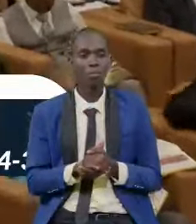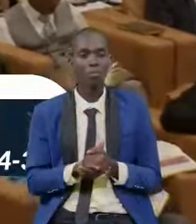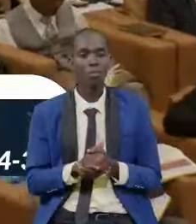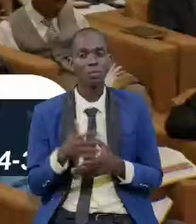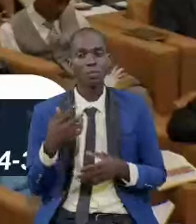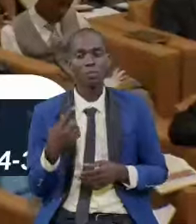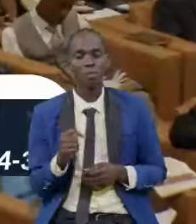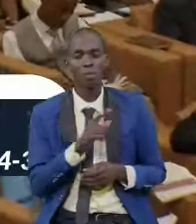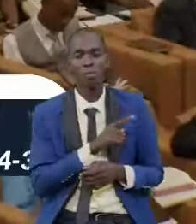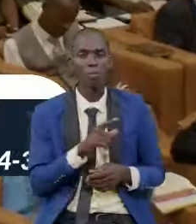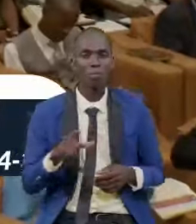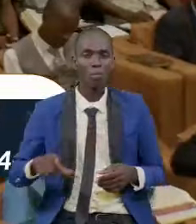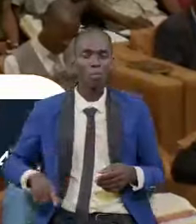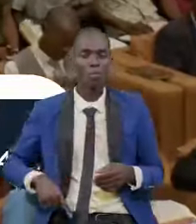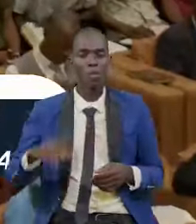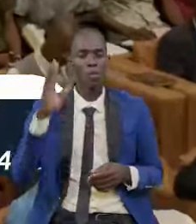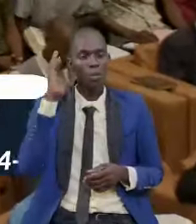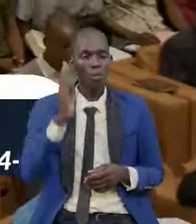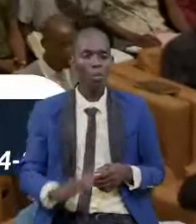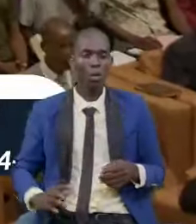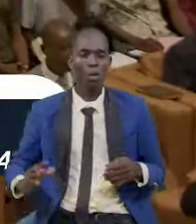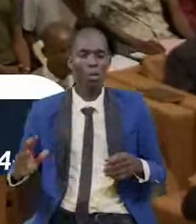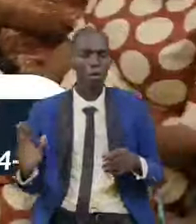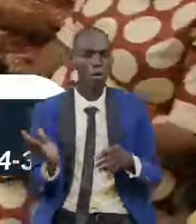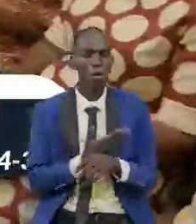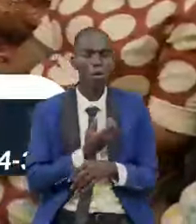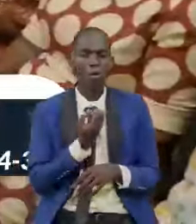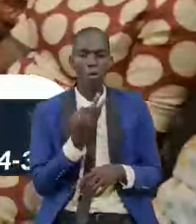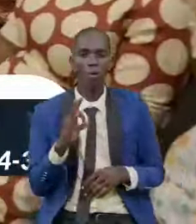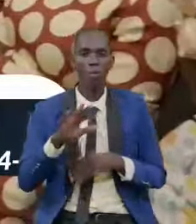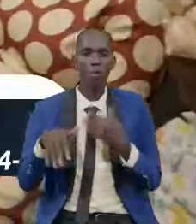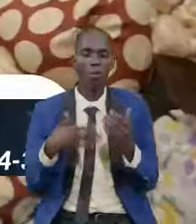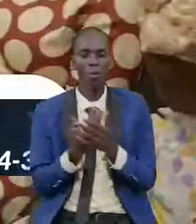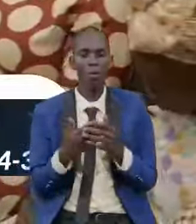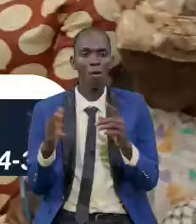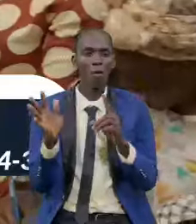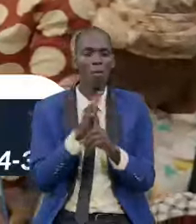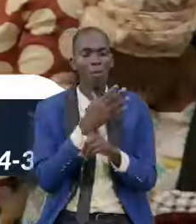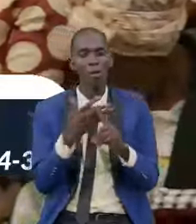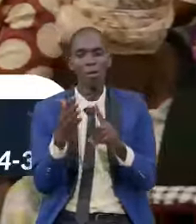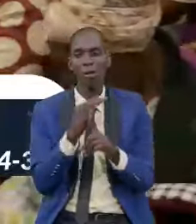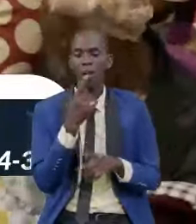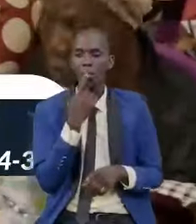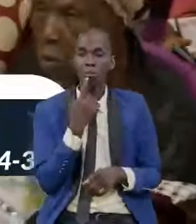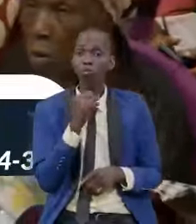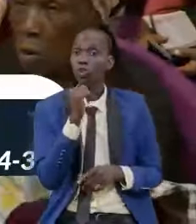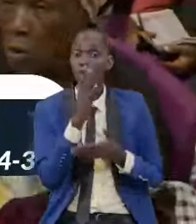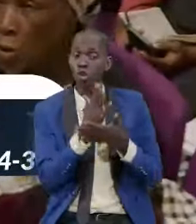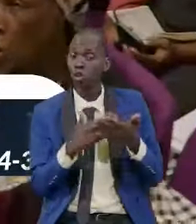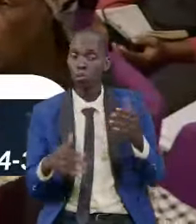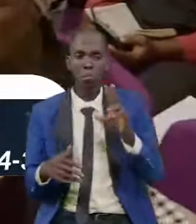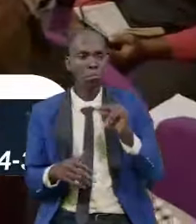shall cut off all flattering lips. Not some,